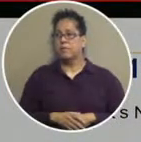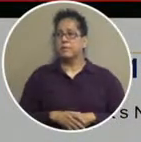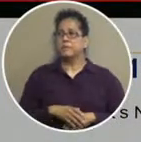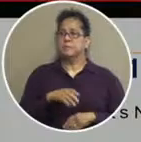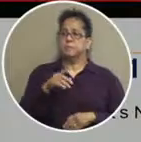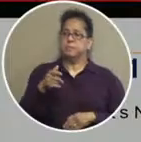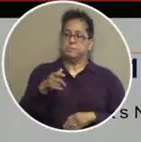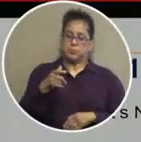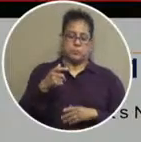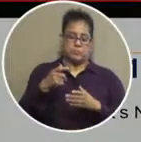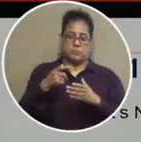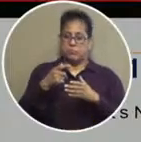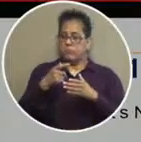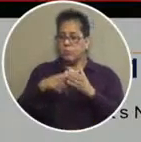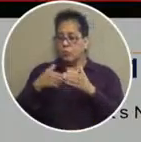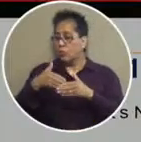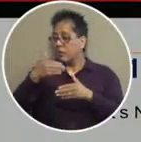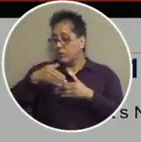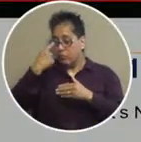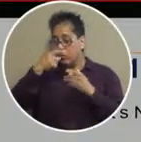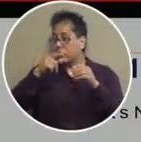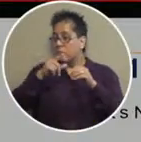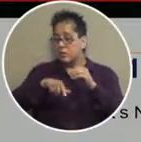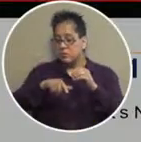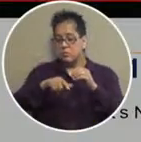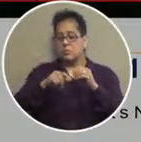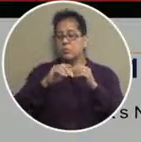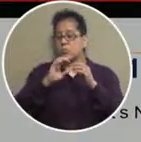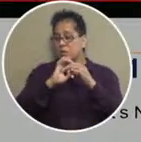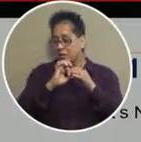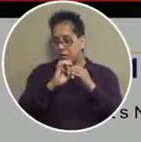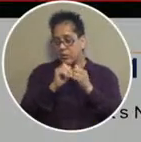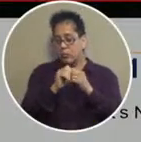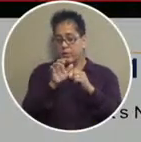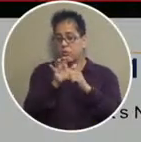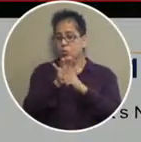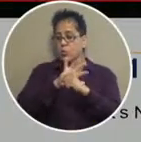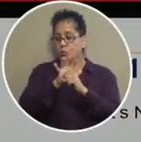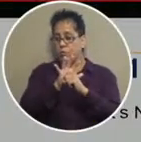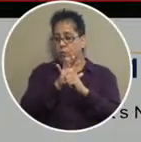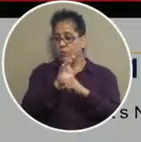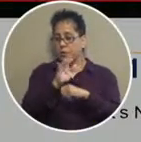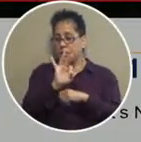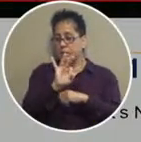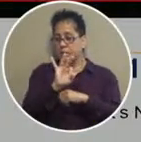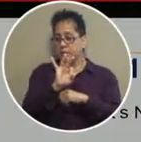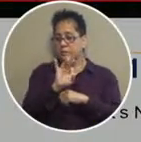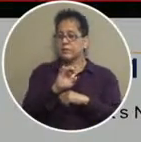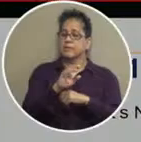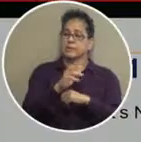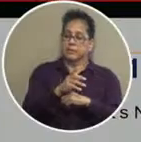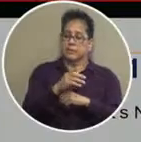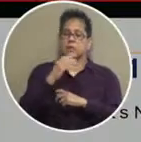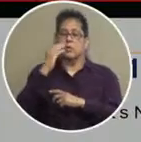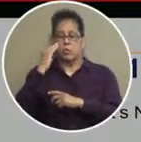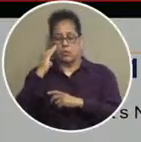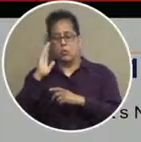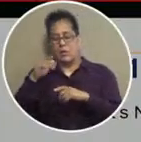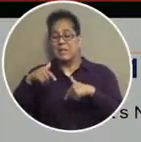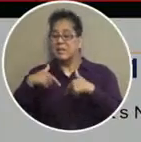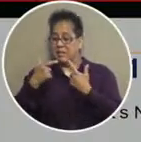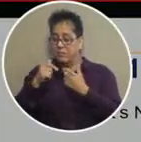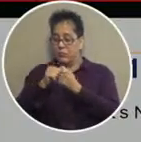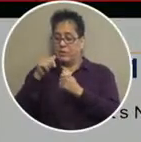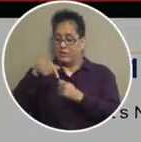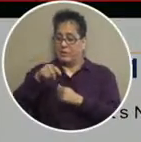So what is next for El Paso in regards to COVID-19? We know that we're going to be living with the virus